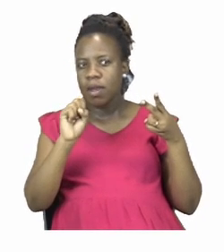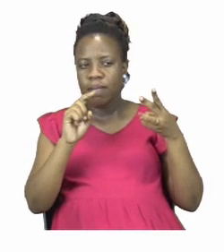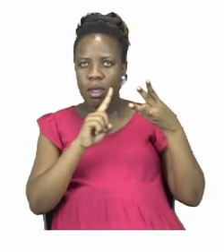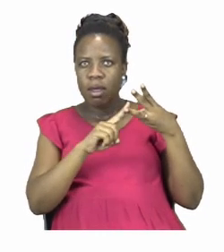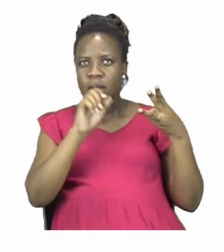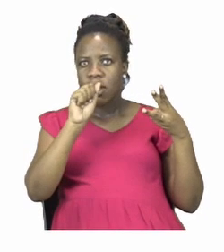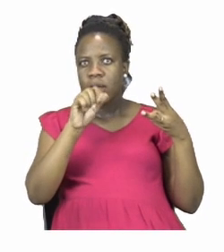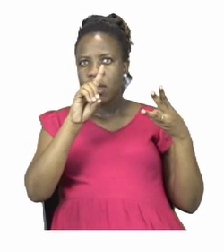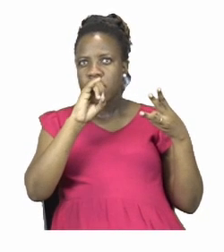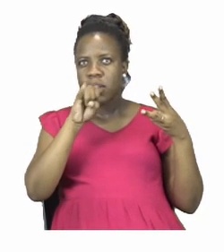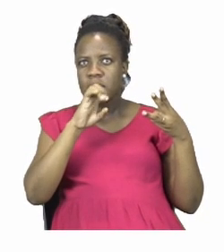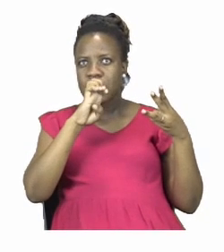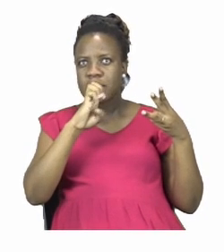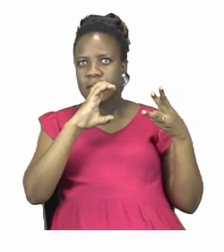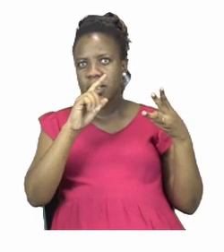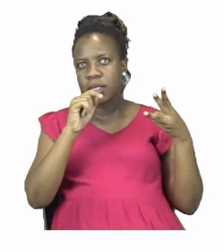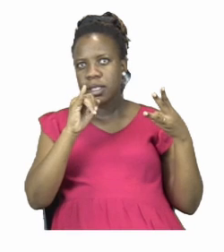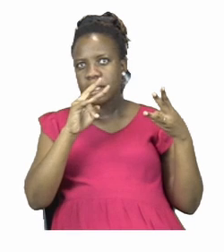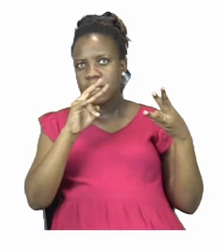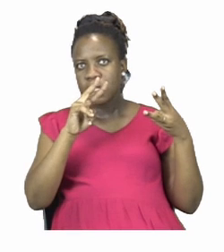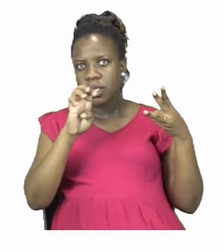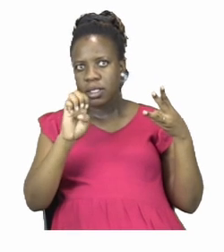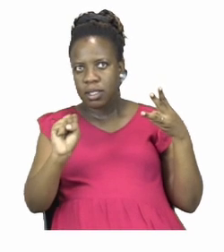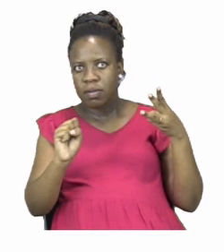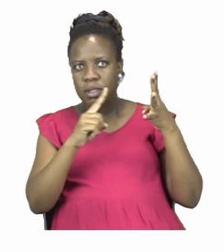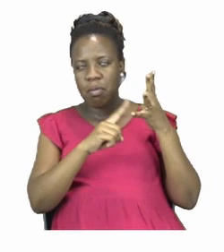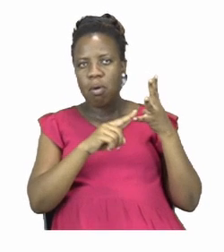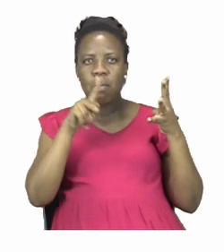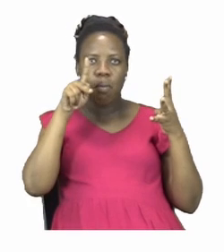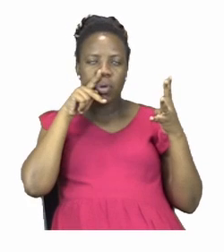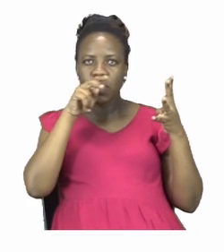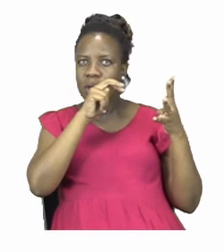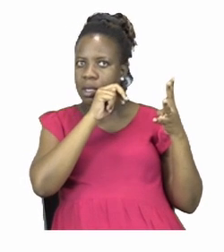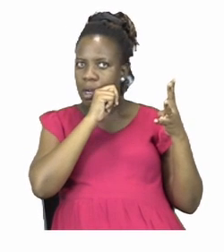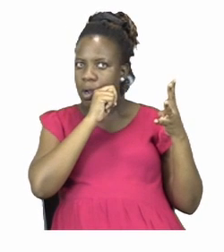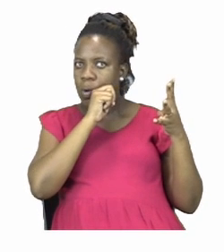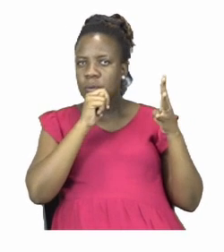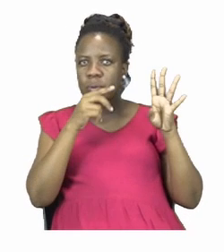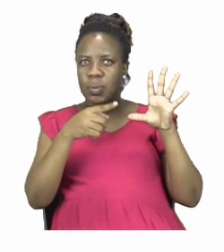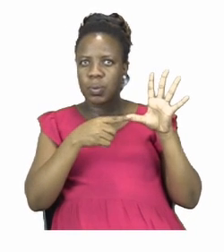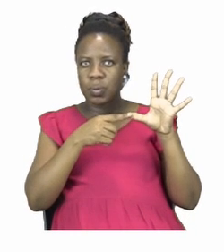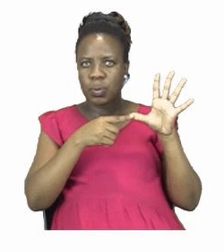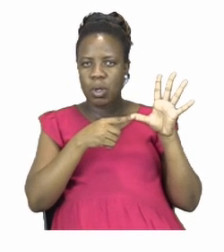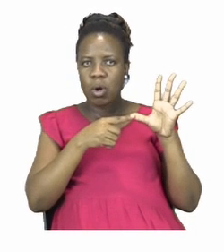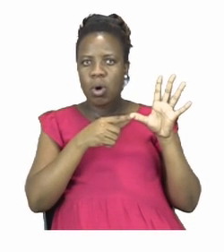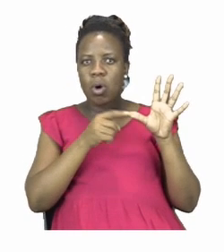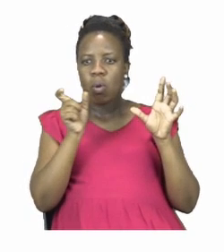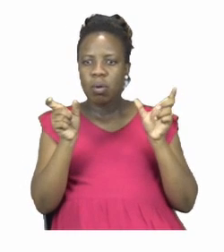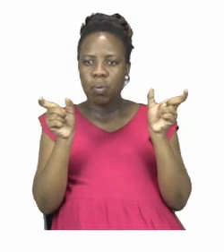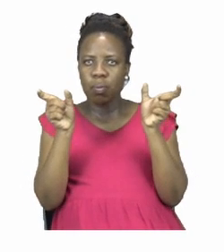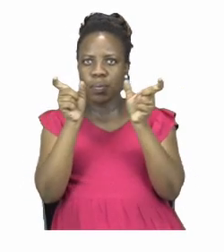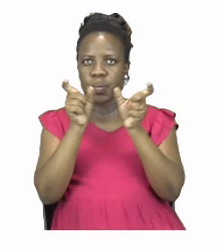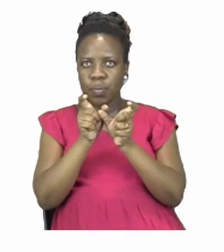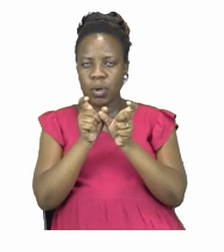pronouns, conjunctions, and lastly prepositions. Now if you look just below the